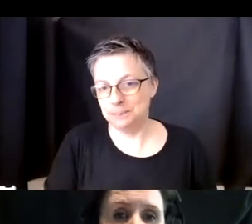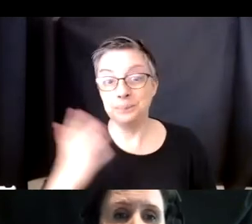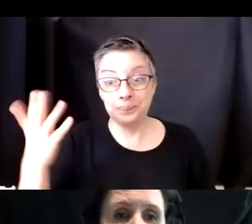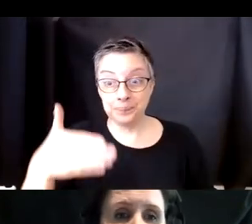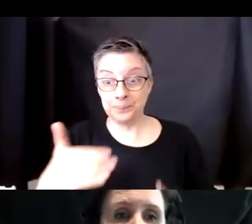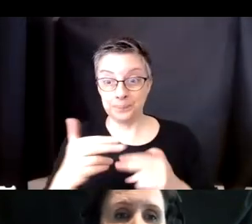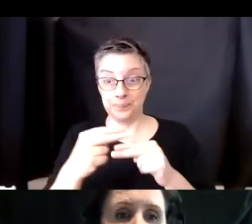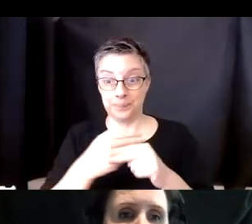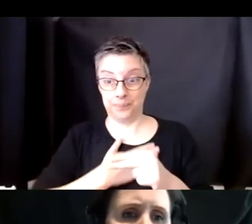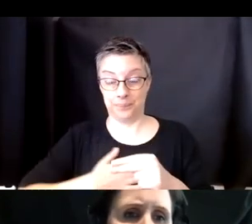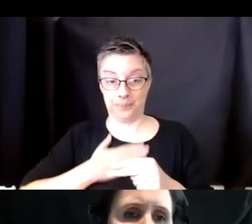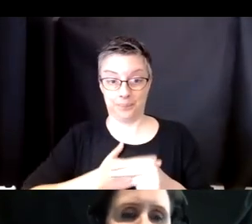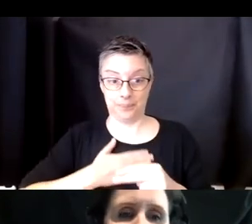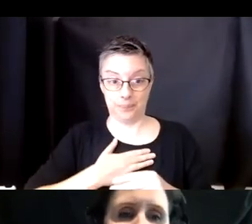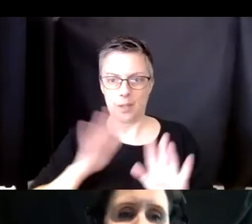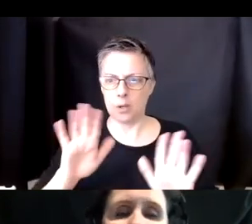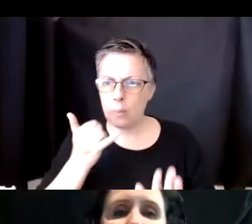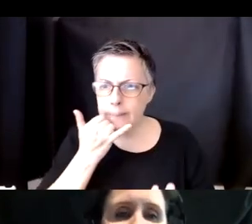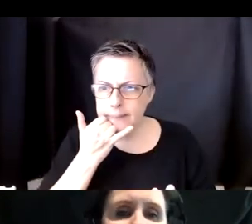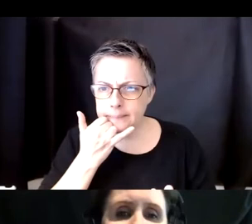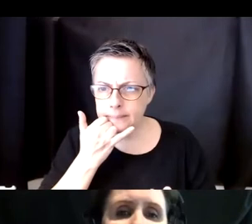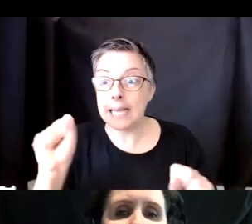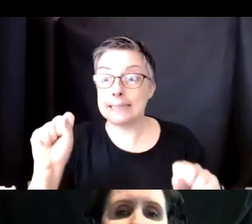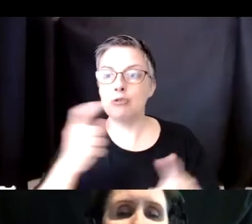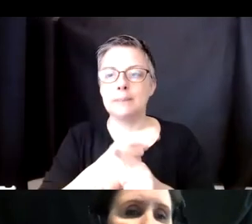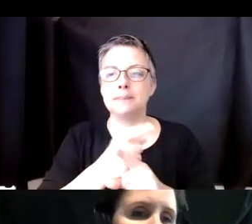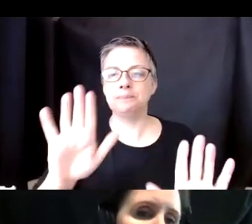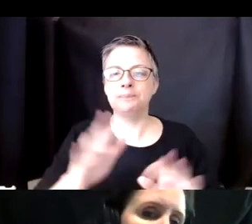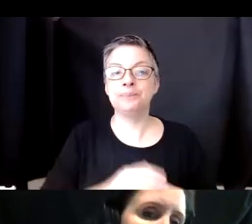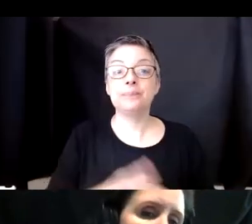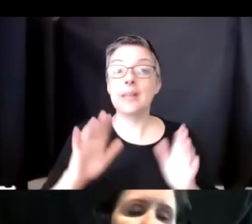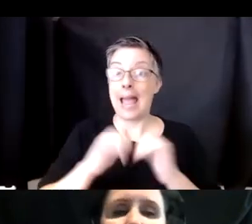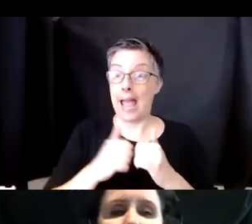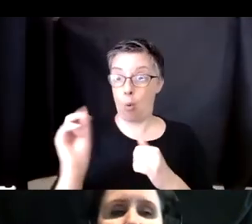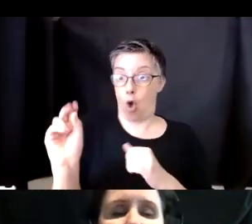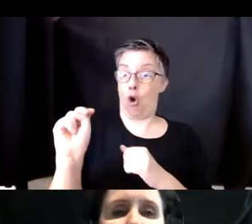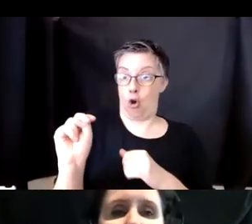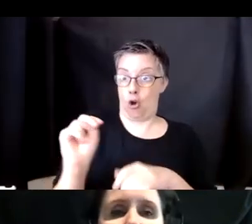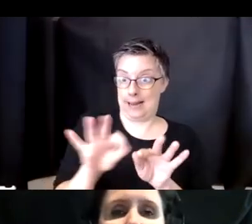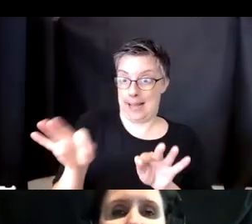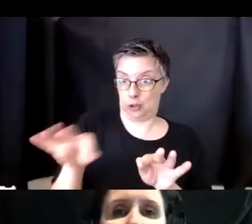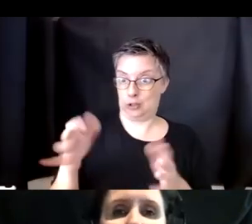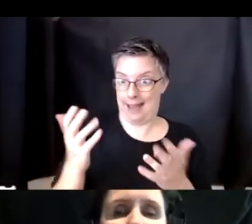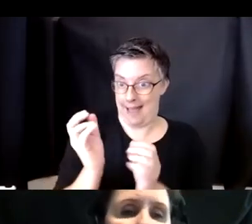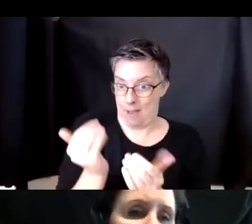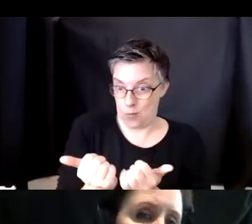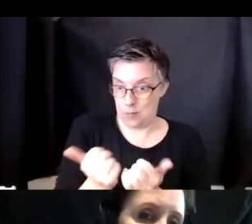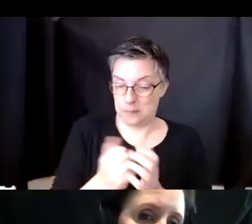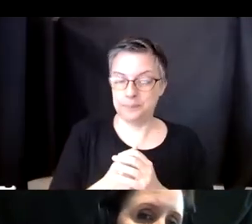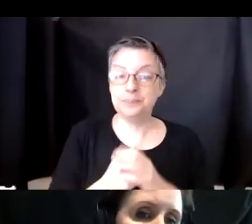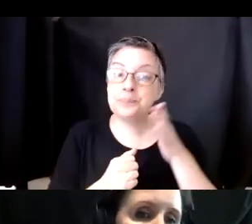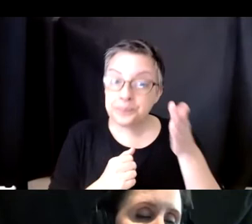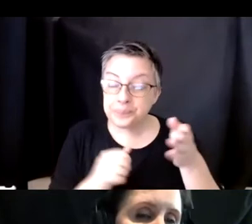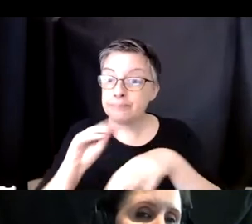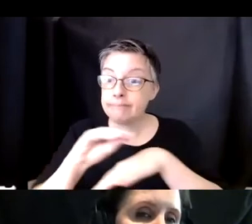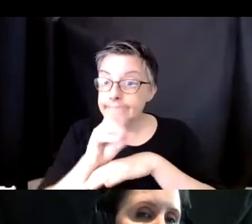please. Oh, wait a minute. Yes, next slide. How to turn on captions. So this is a screenshot